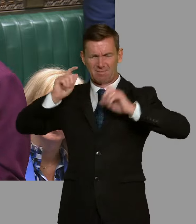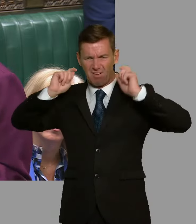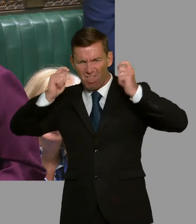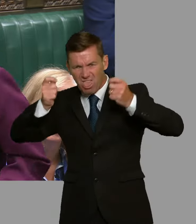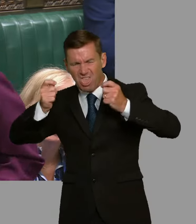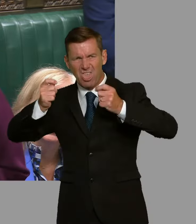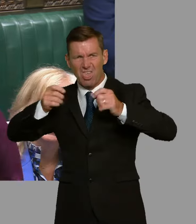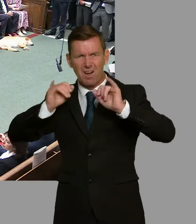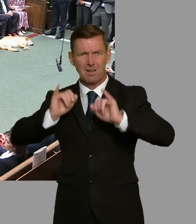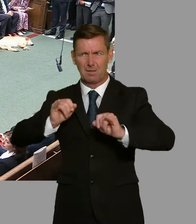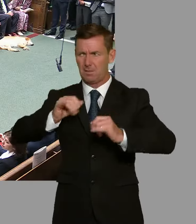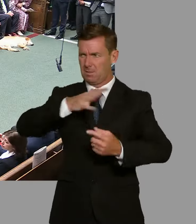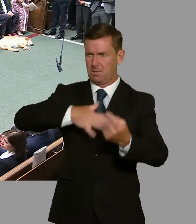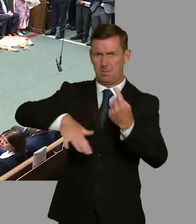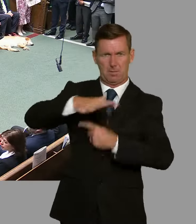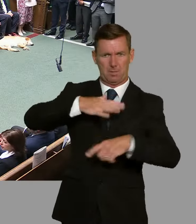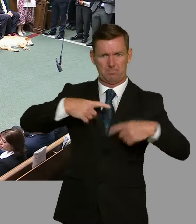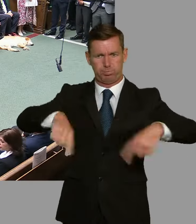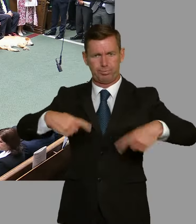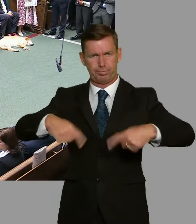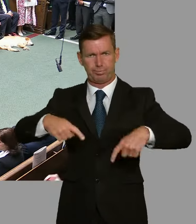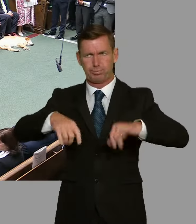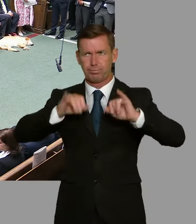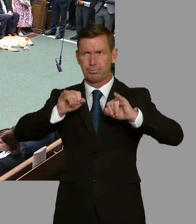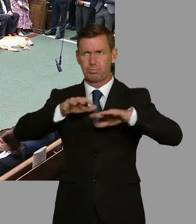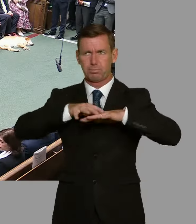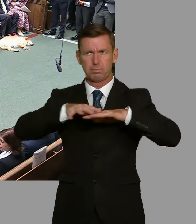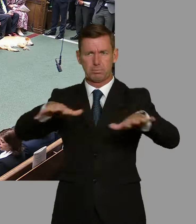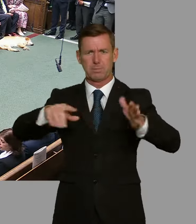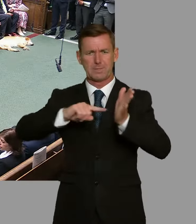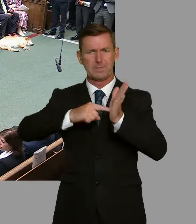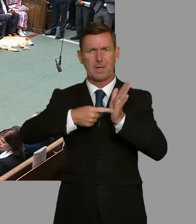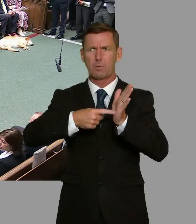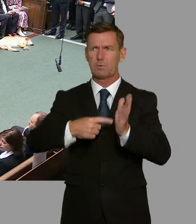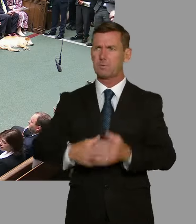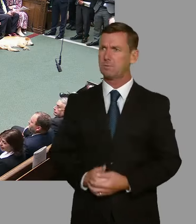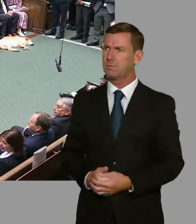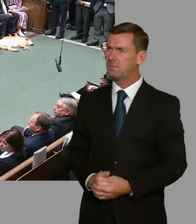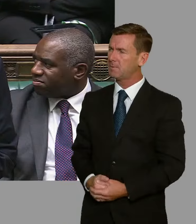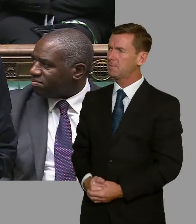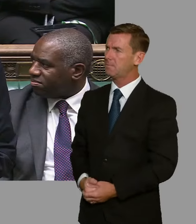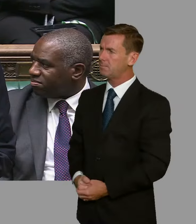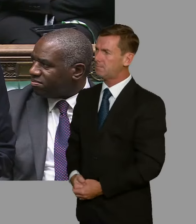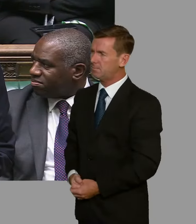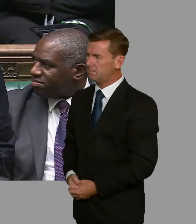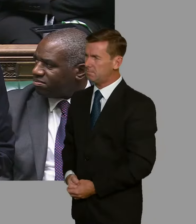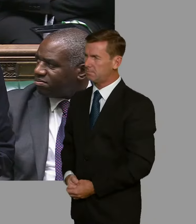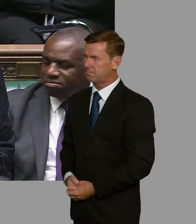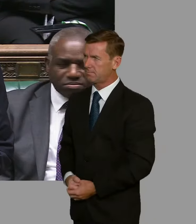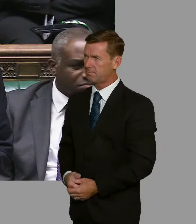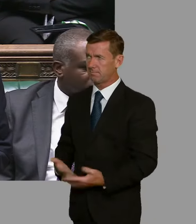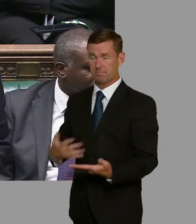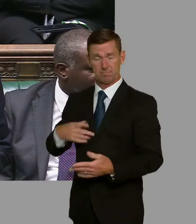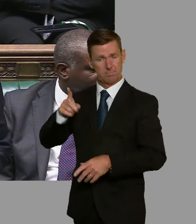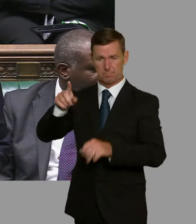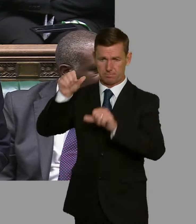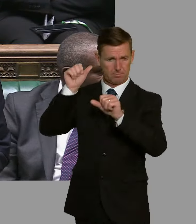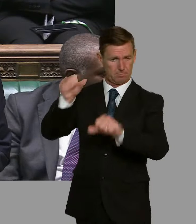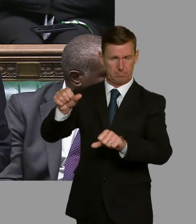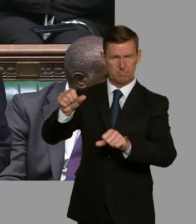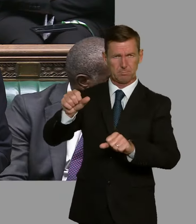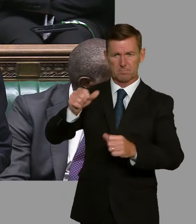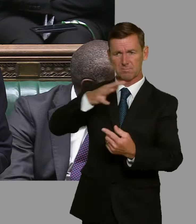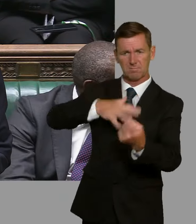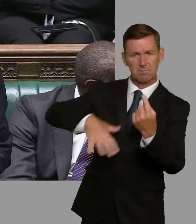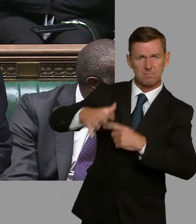sweeping through the town? Well, she's absolutely right to raise this, and antisocial behaviour massively impacts on individuals and their